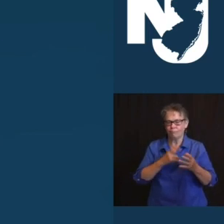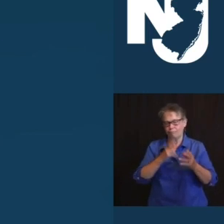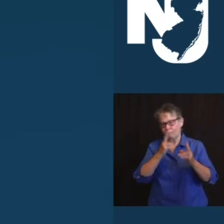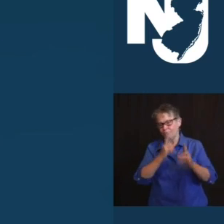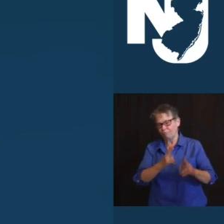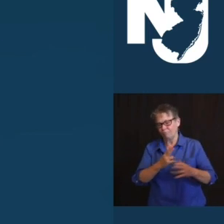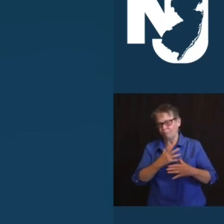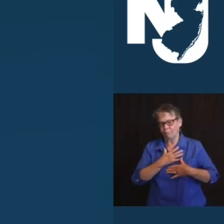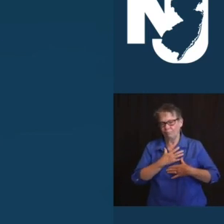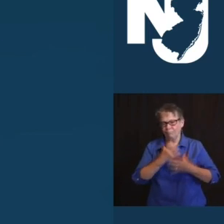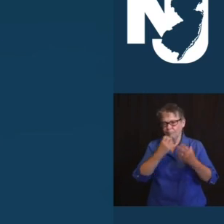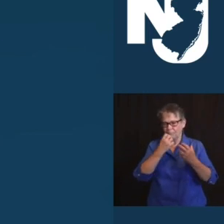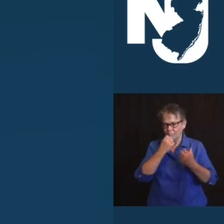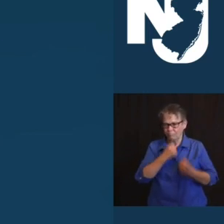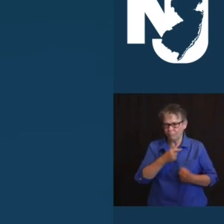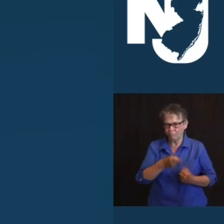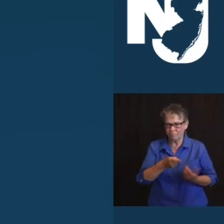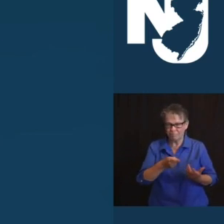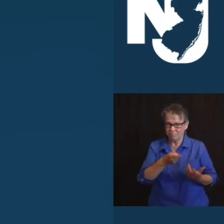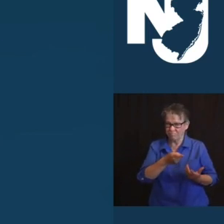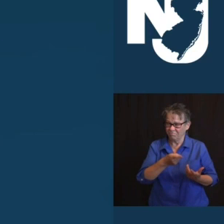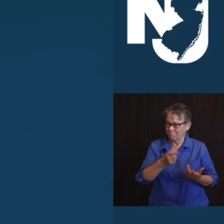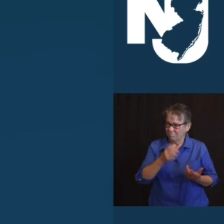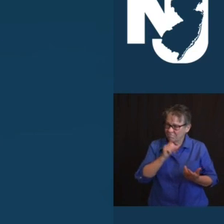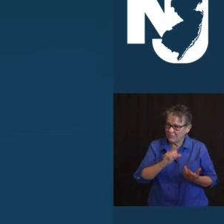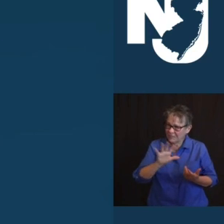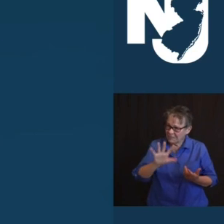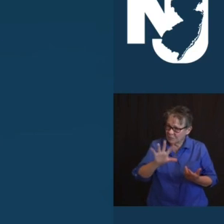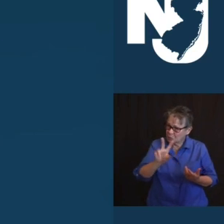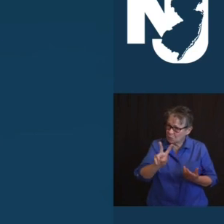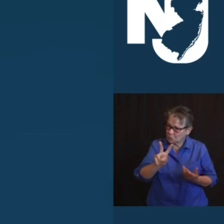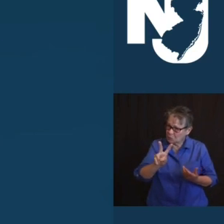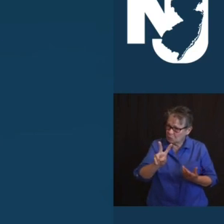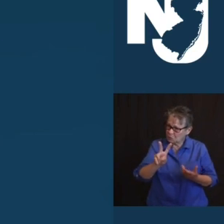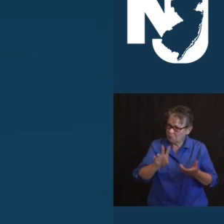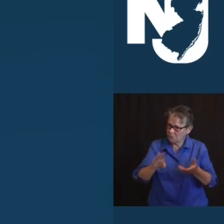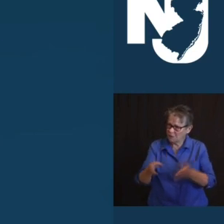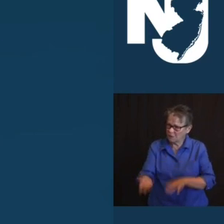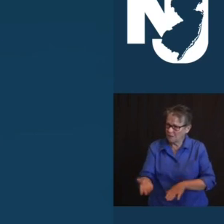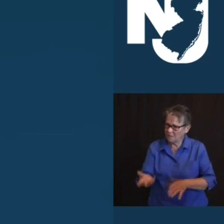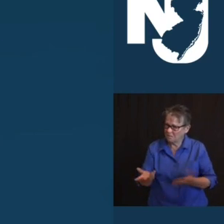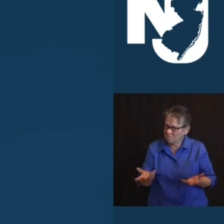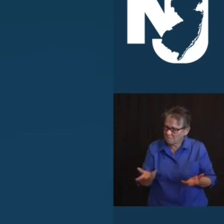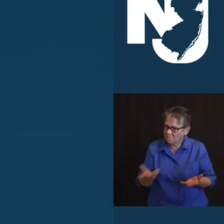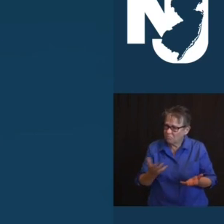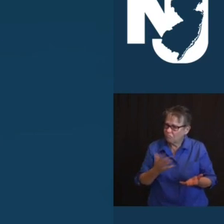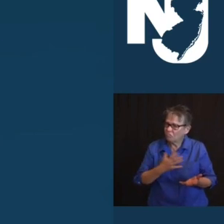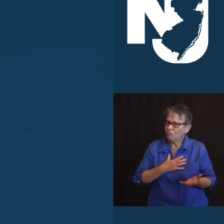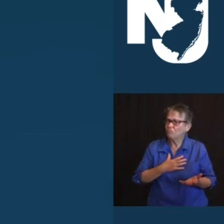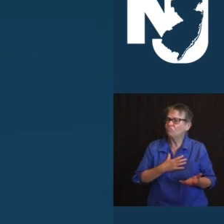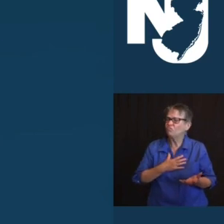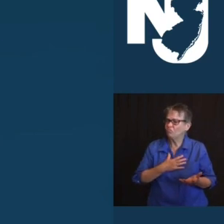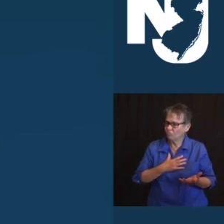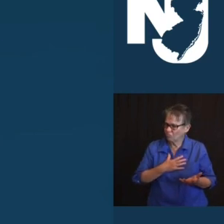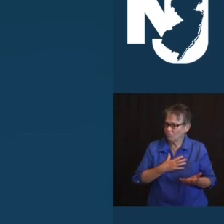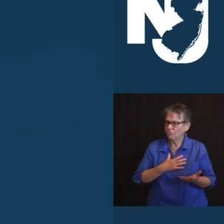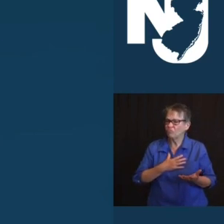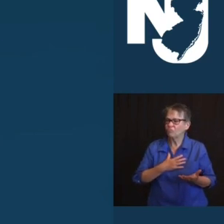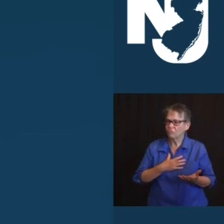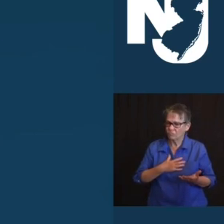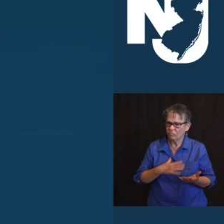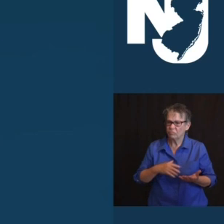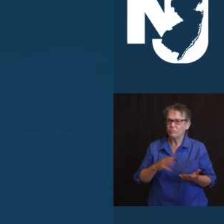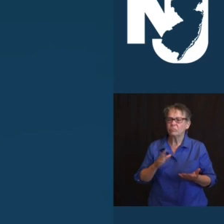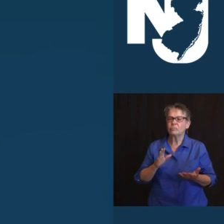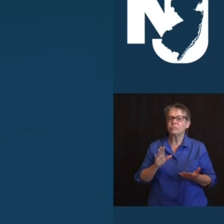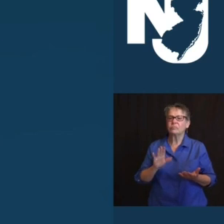only 52 years old when he passed, but today, literally today, June 24th, 2020, would have